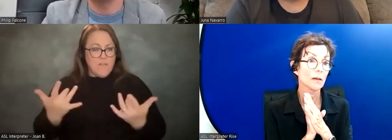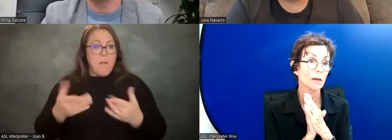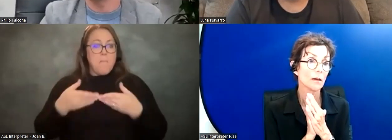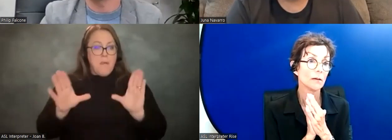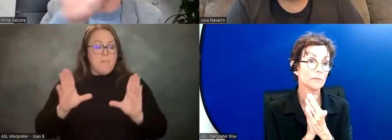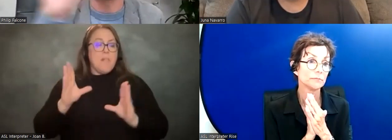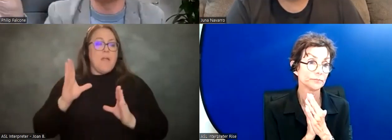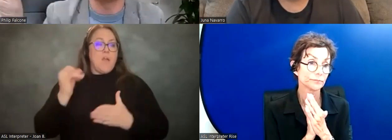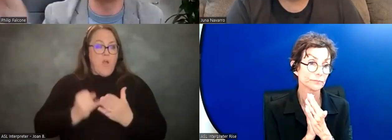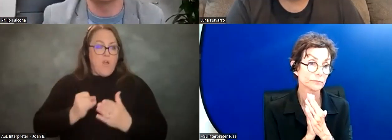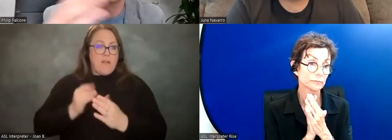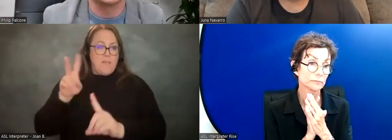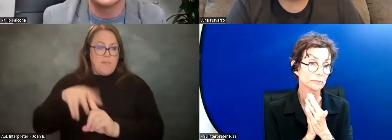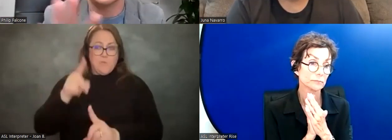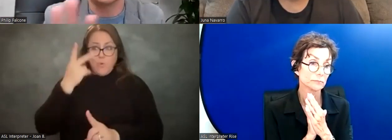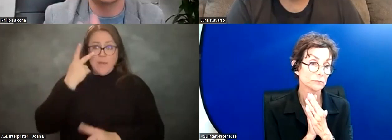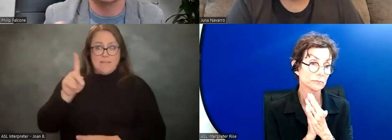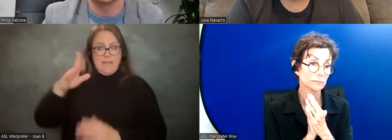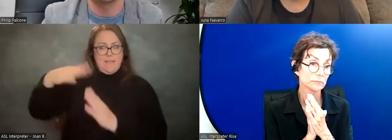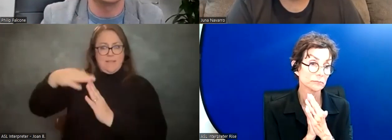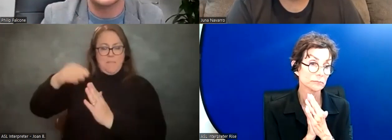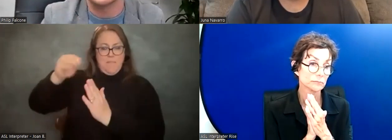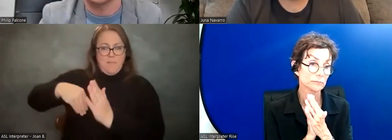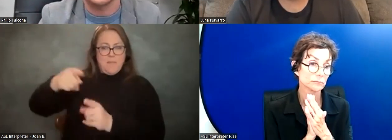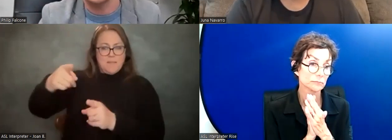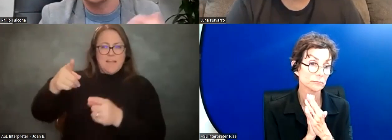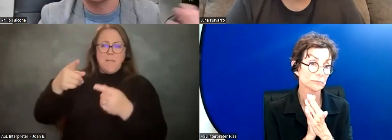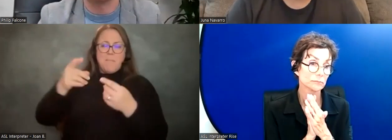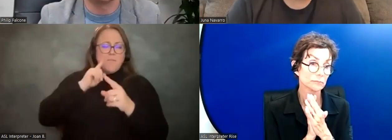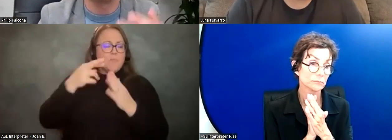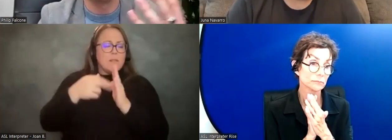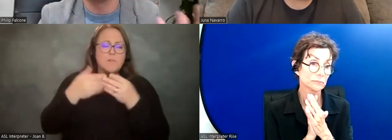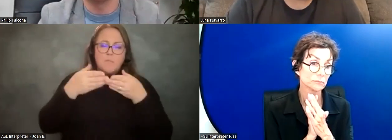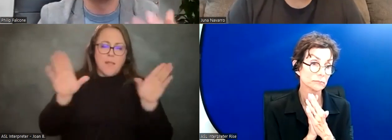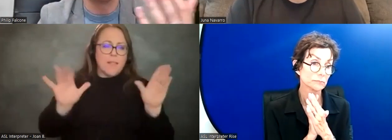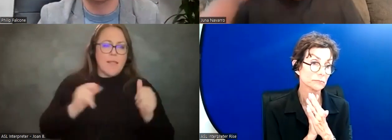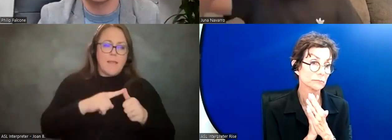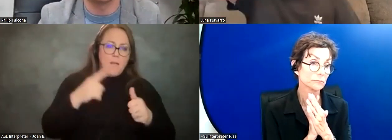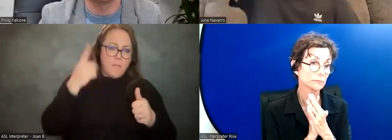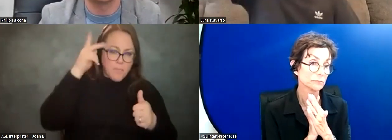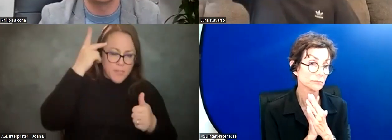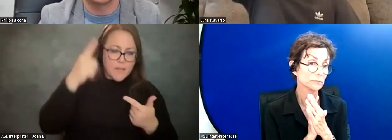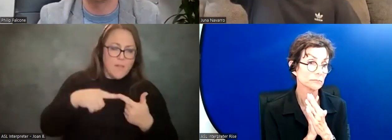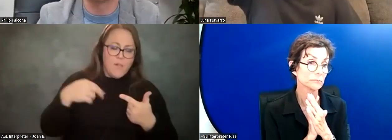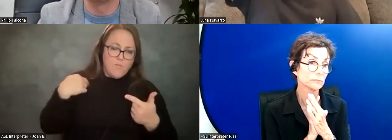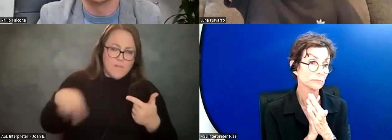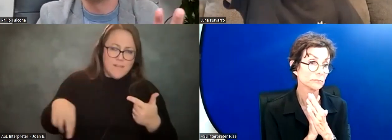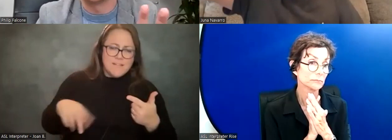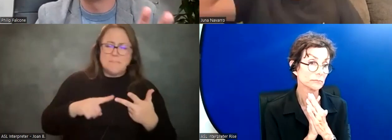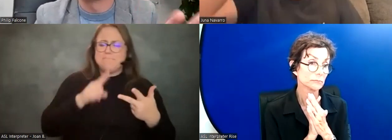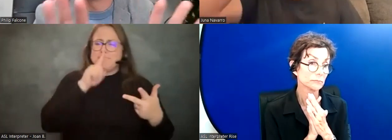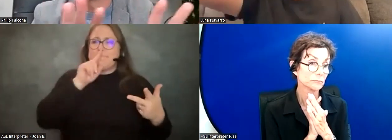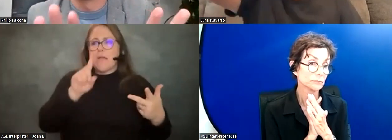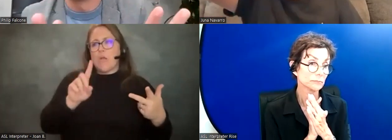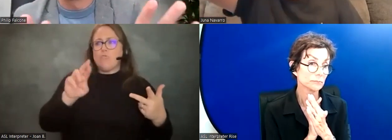Application. I think at the top of the application even says, and it's very broad, but it says something like, you know, political, religious, and it doesn't say drug related,